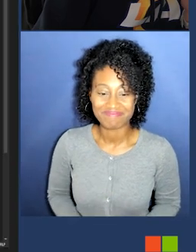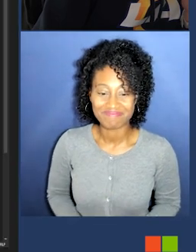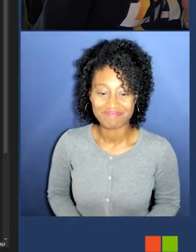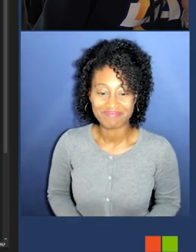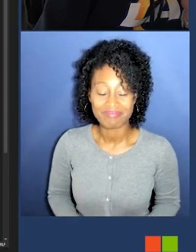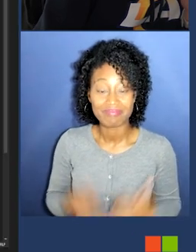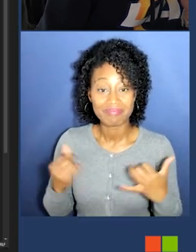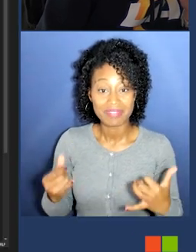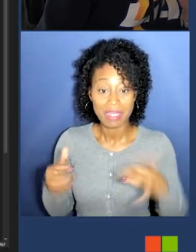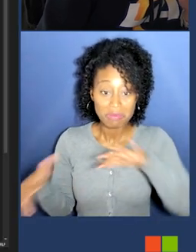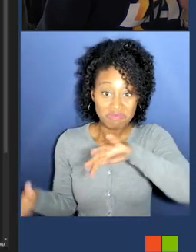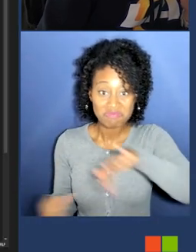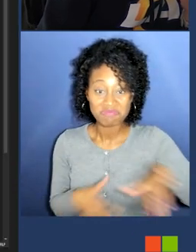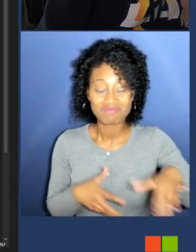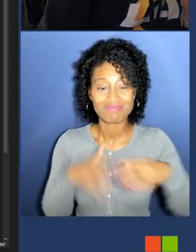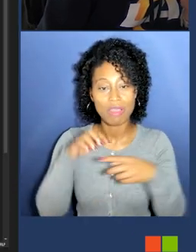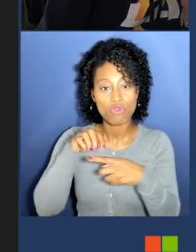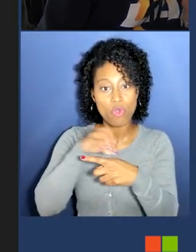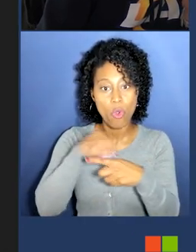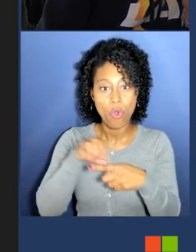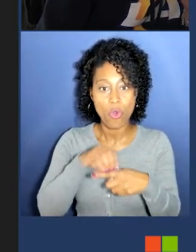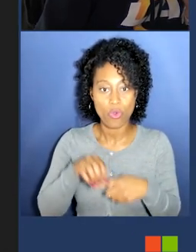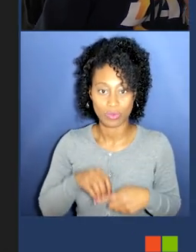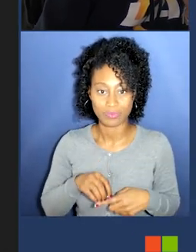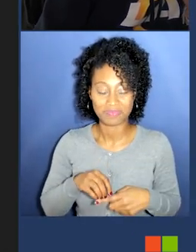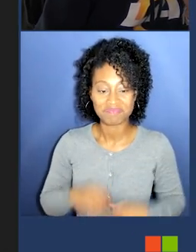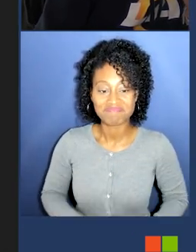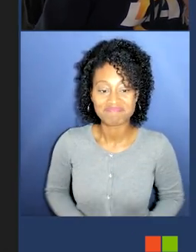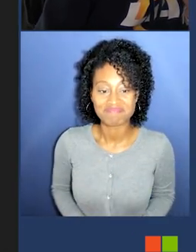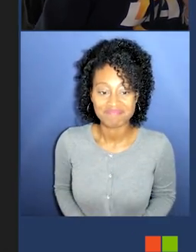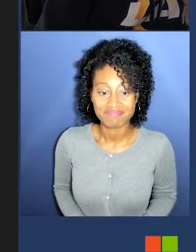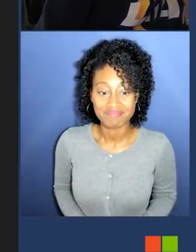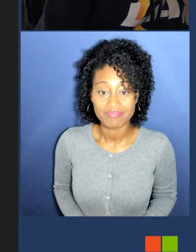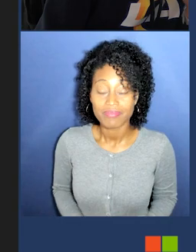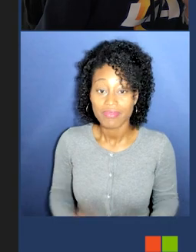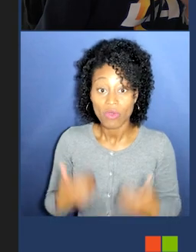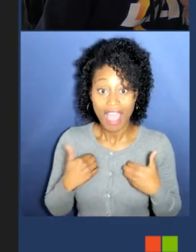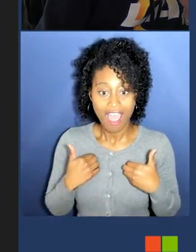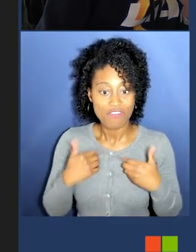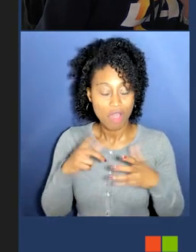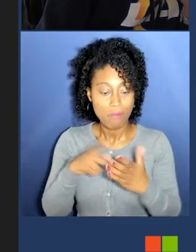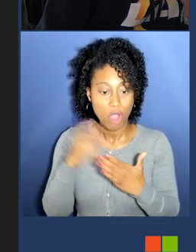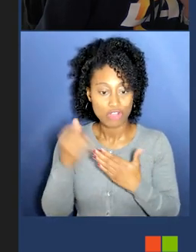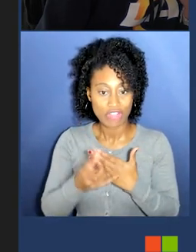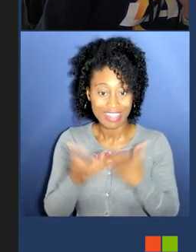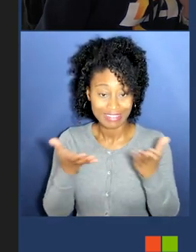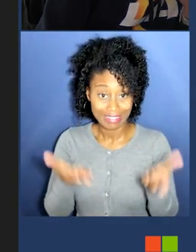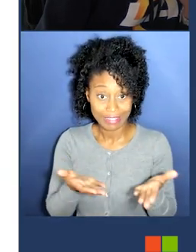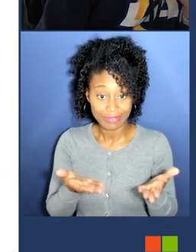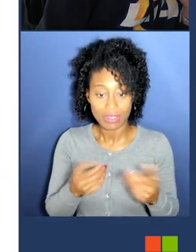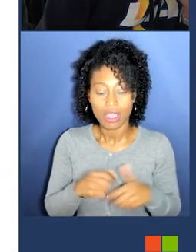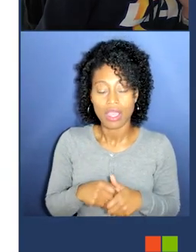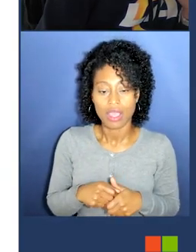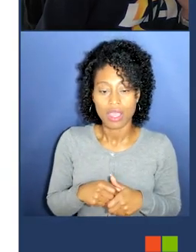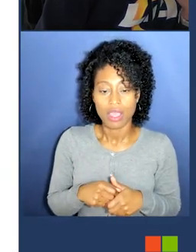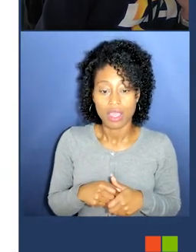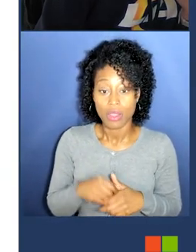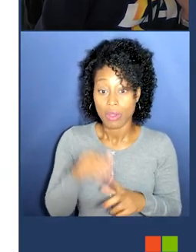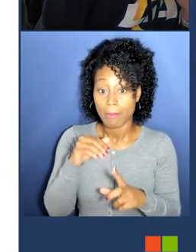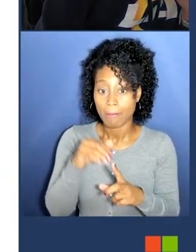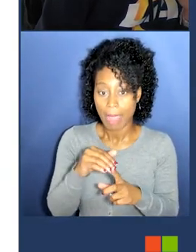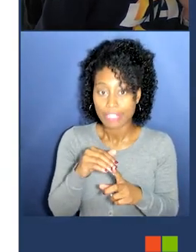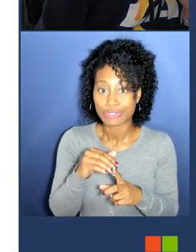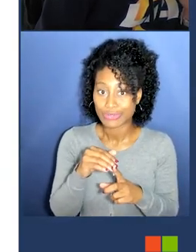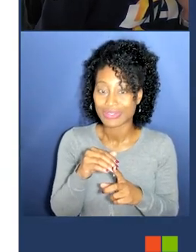Now let's dive into code. So we have those projects here, again, reminding you of the overview.